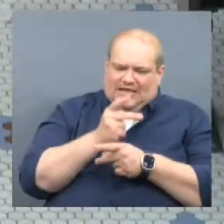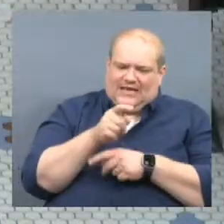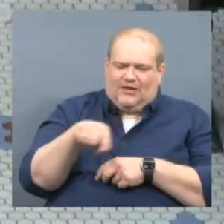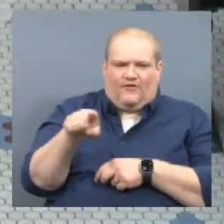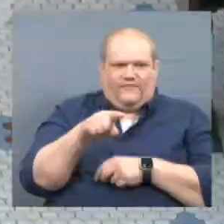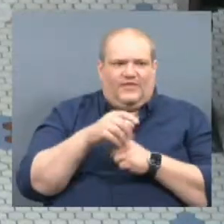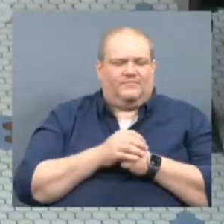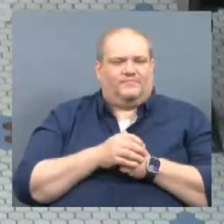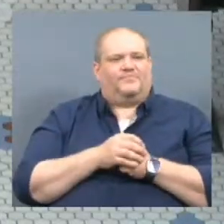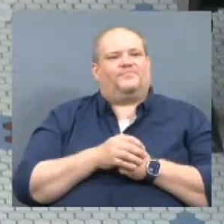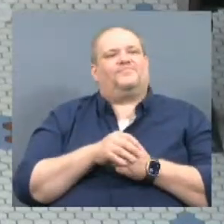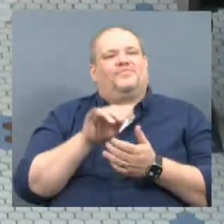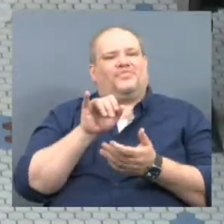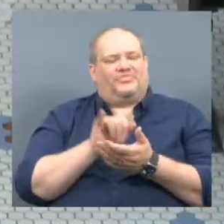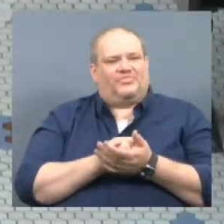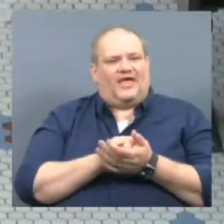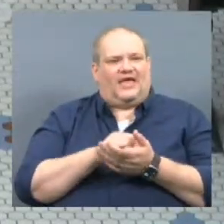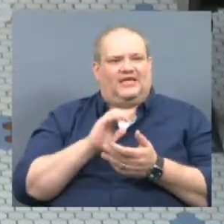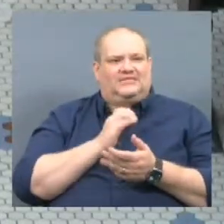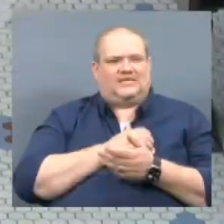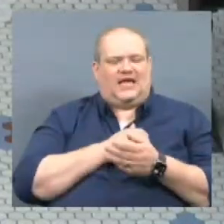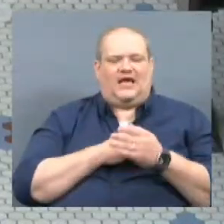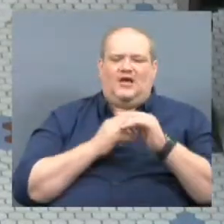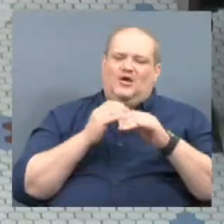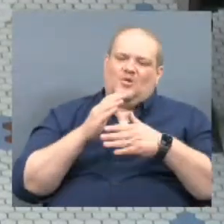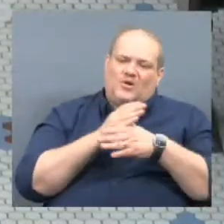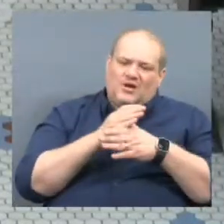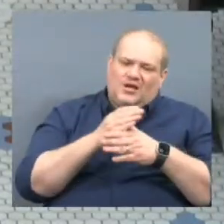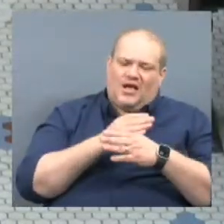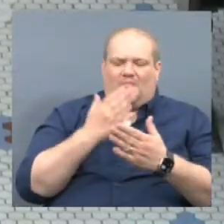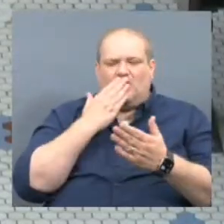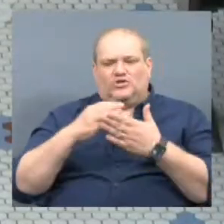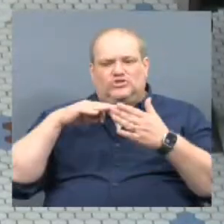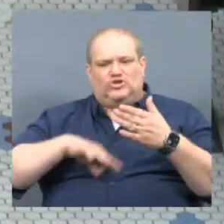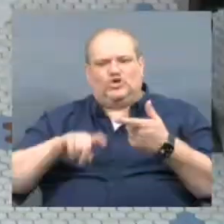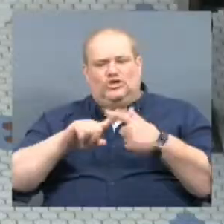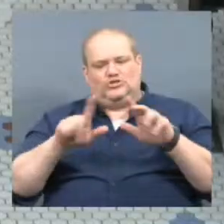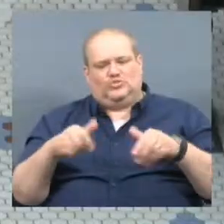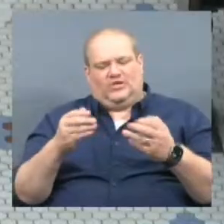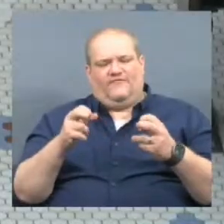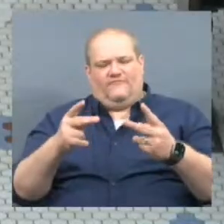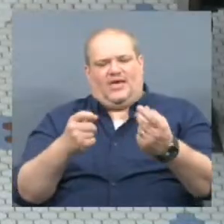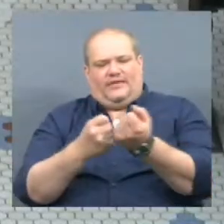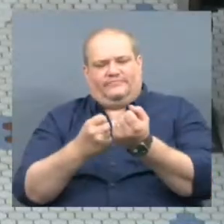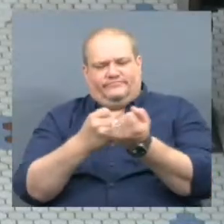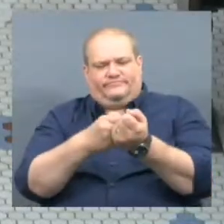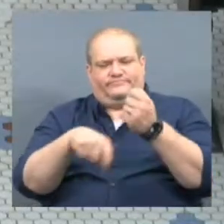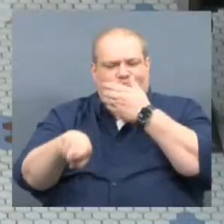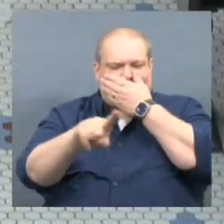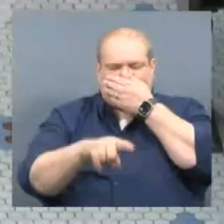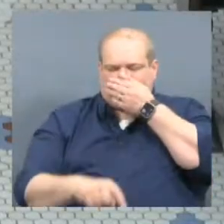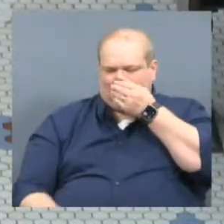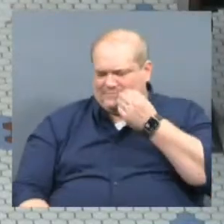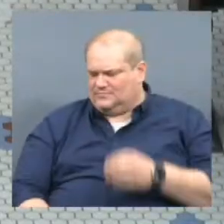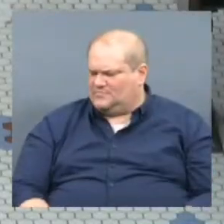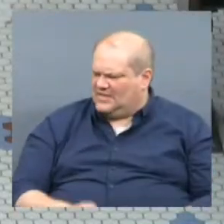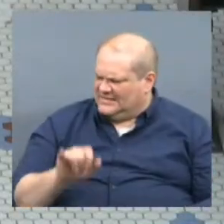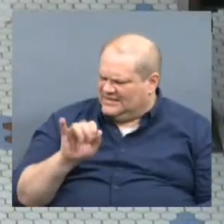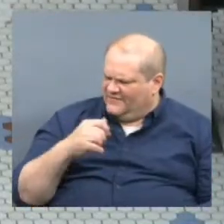So that's our common good to give back. Let me see if I missed any